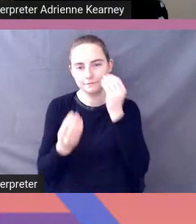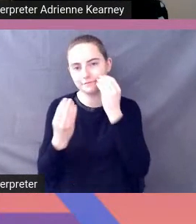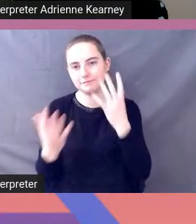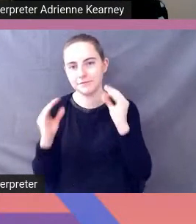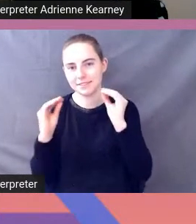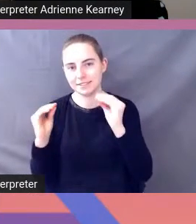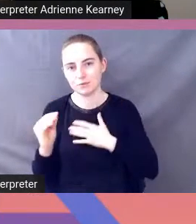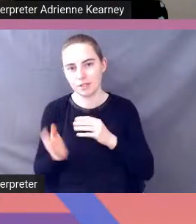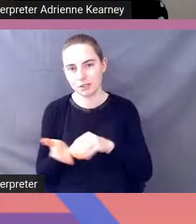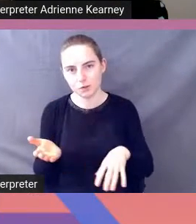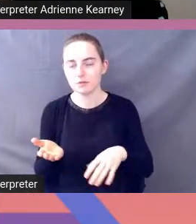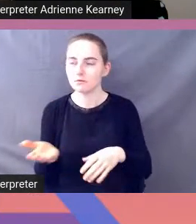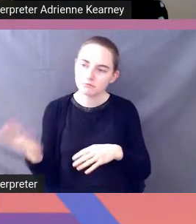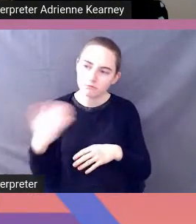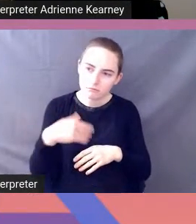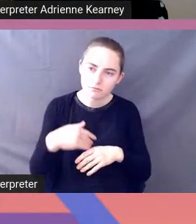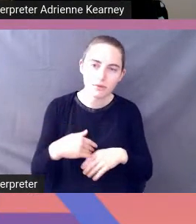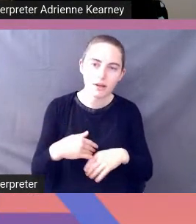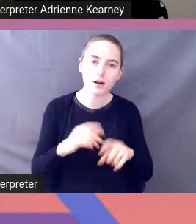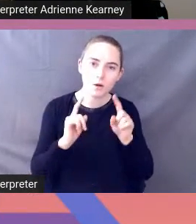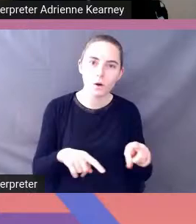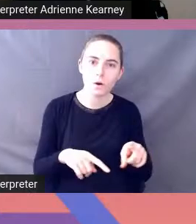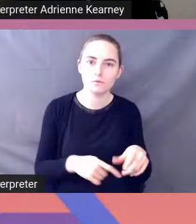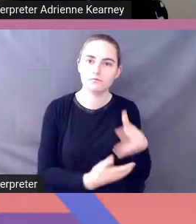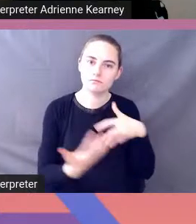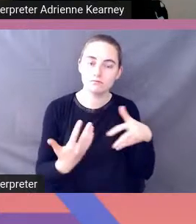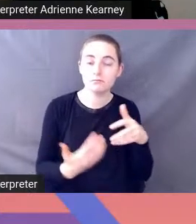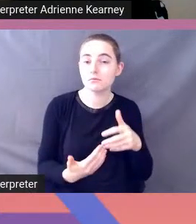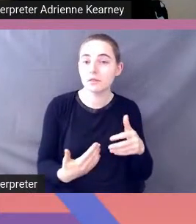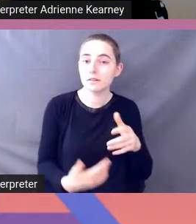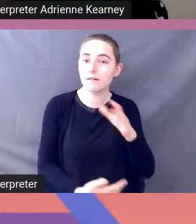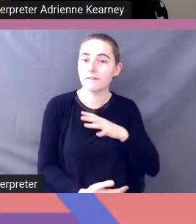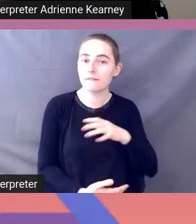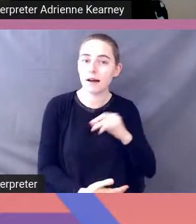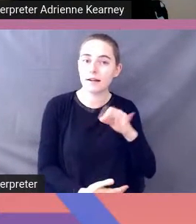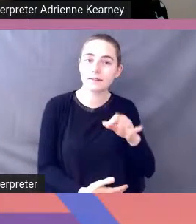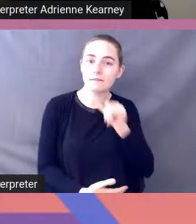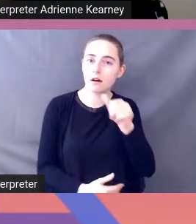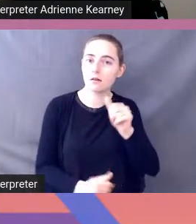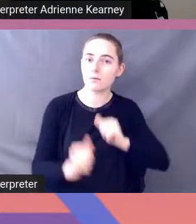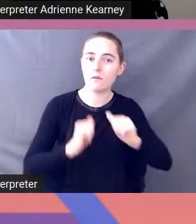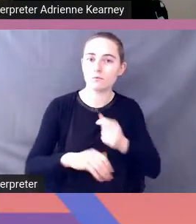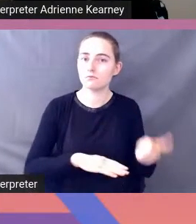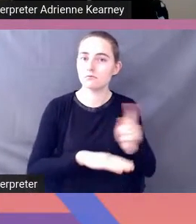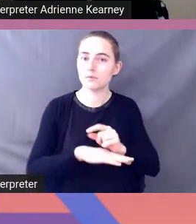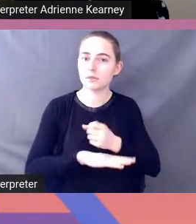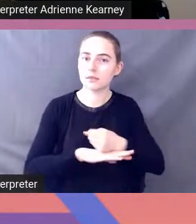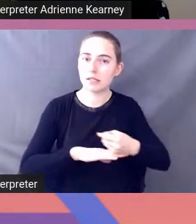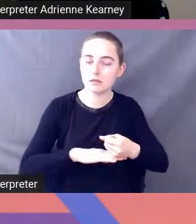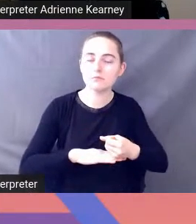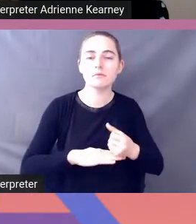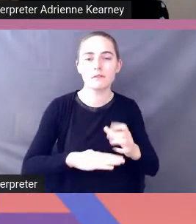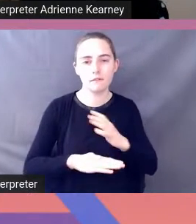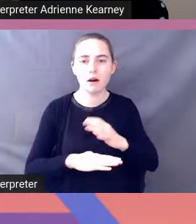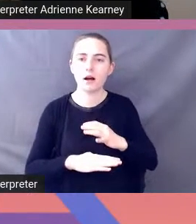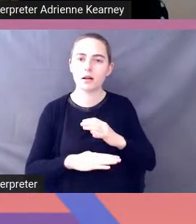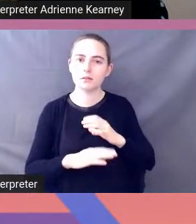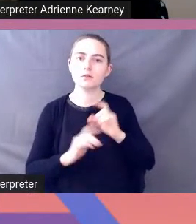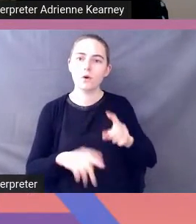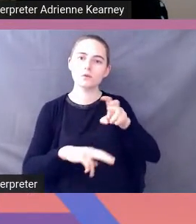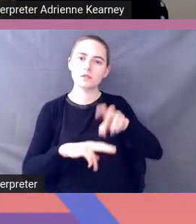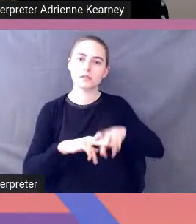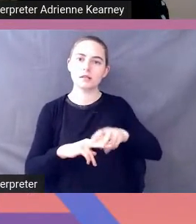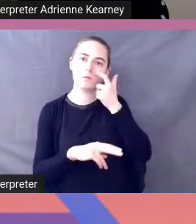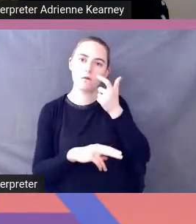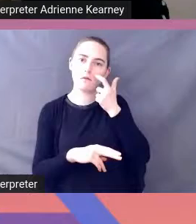space, you'll meet people and probably will be encouraged, especially if you see somebody else do it. It's like people are like natural followers,